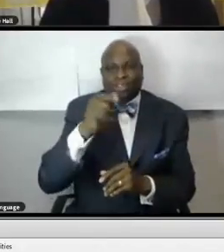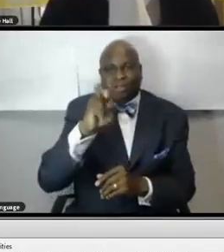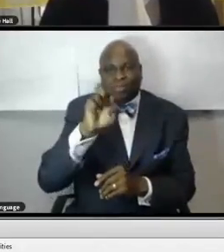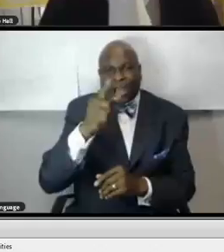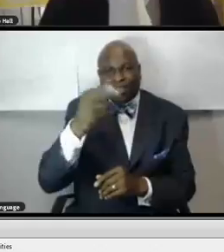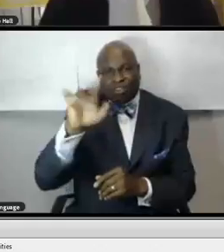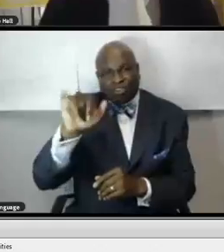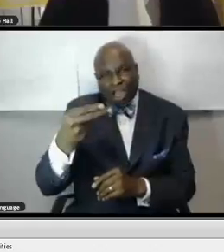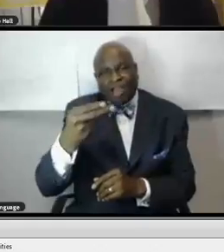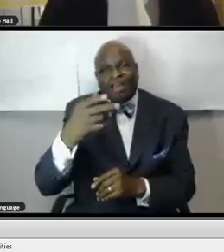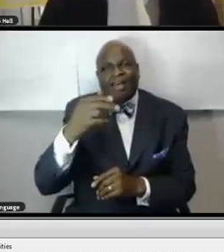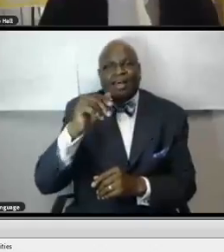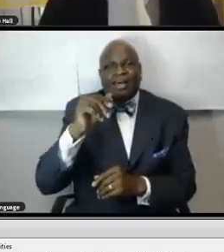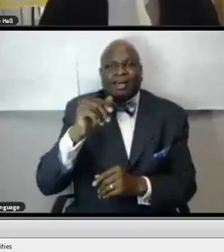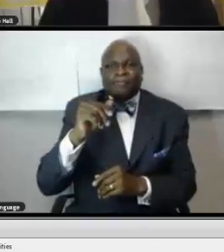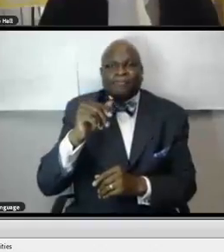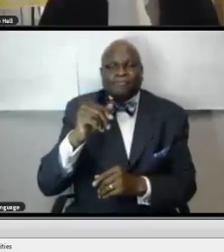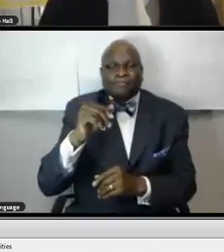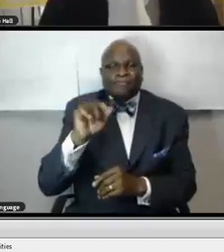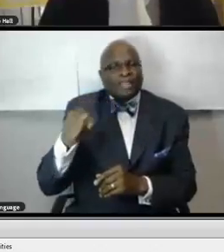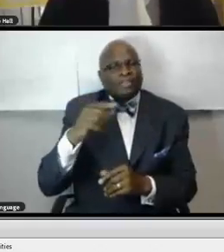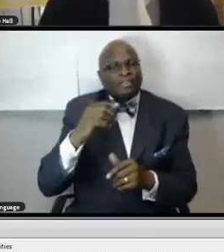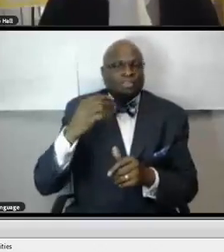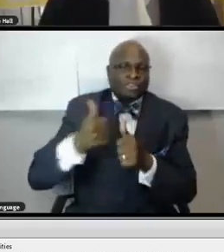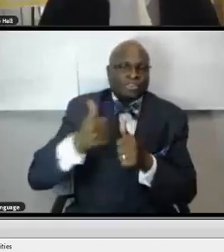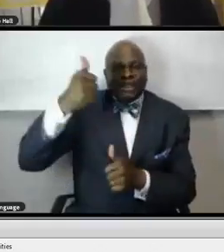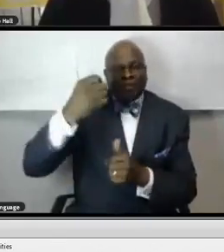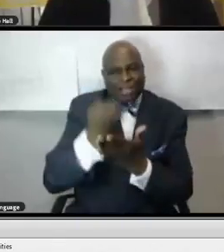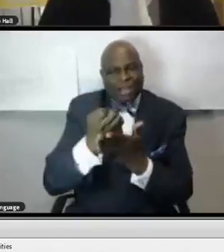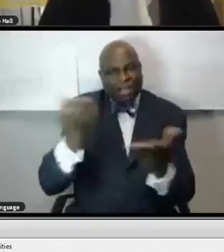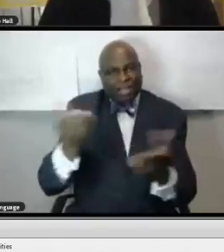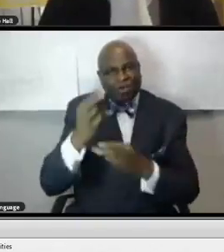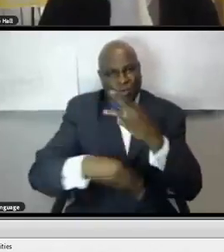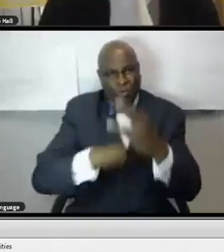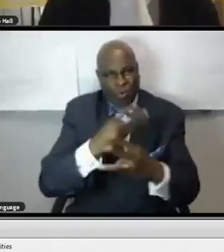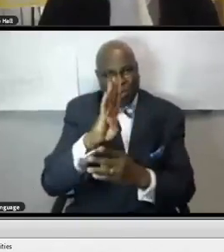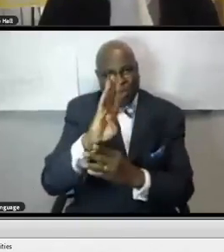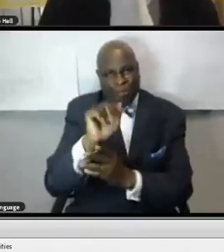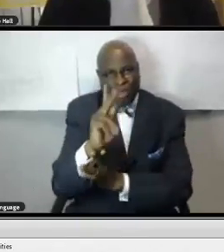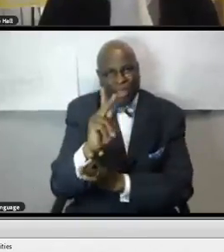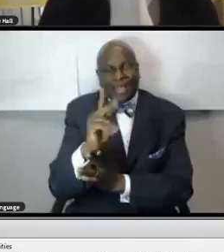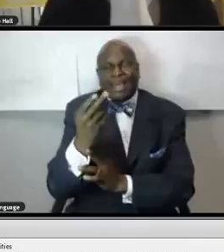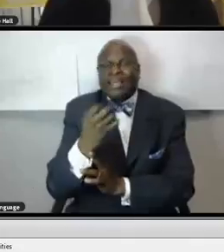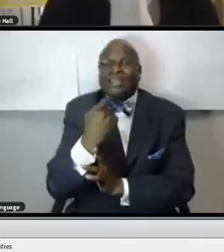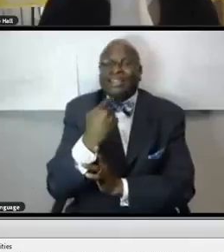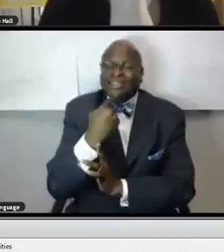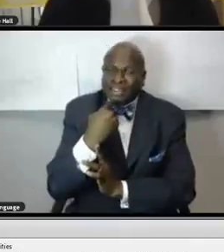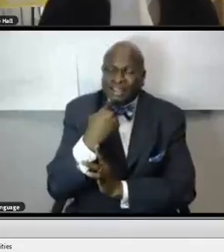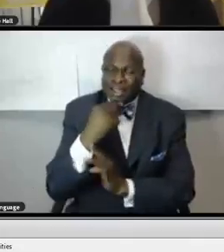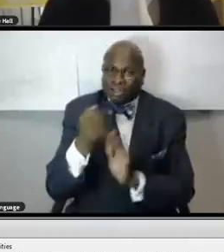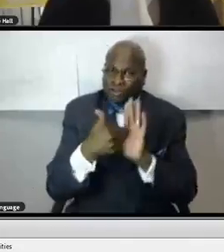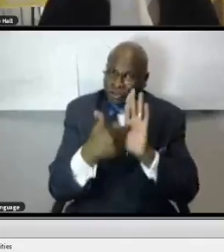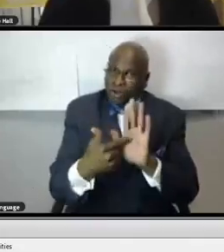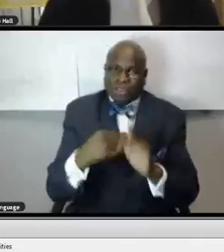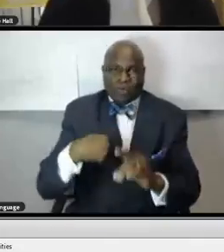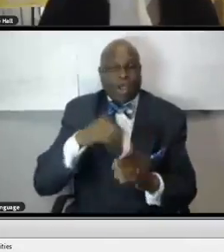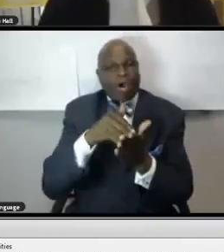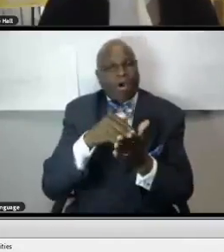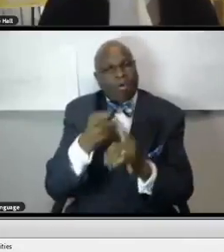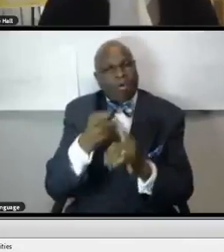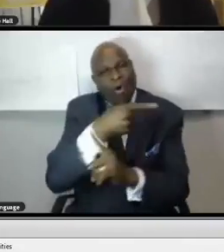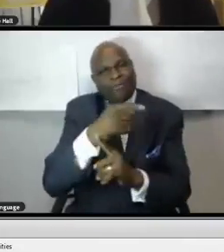being the chief economist now here at the World Bank. He said it highlights that we have been off